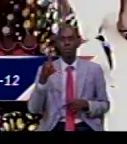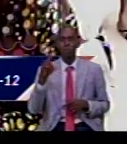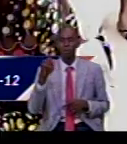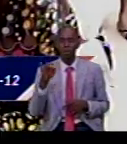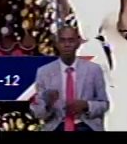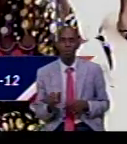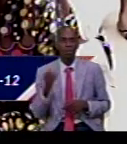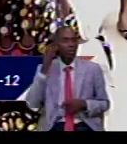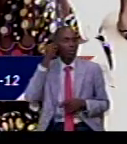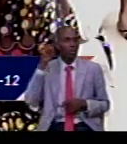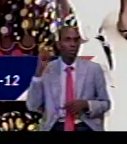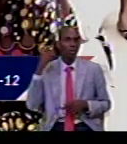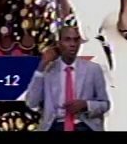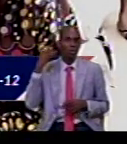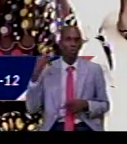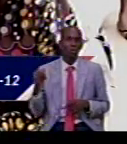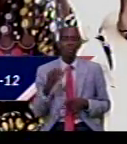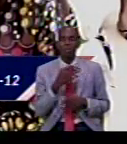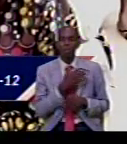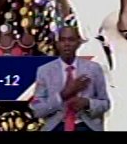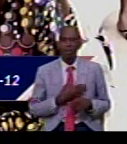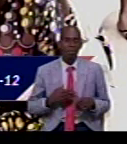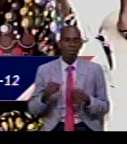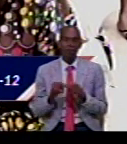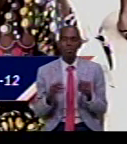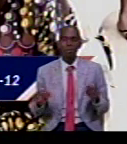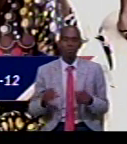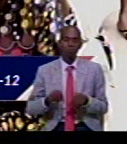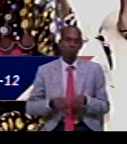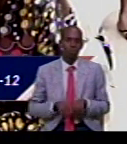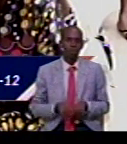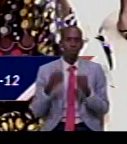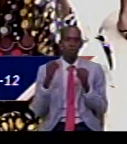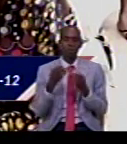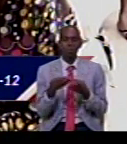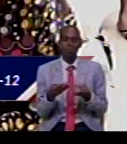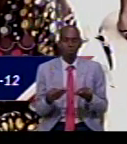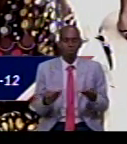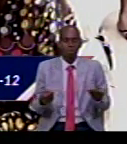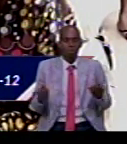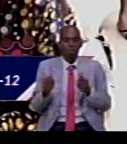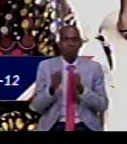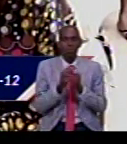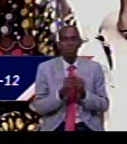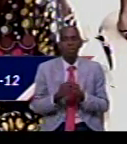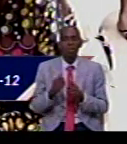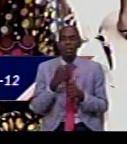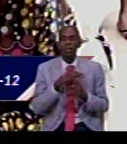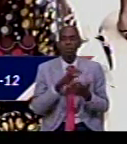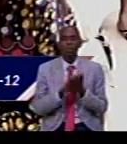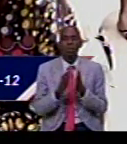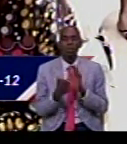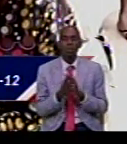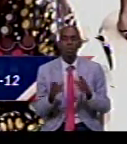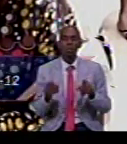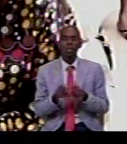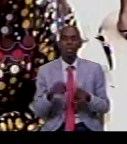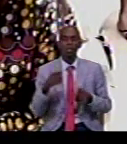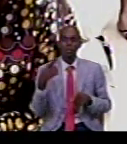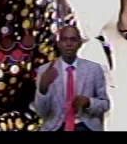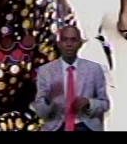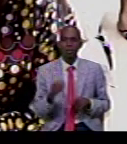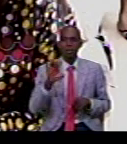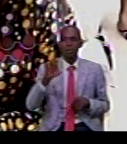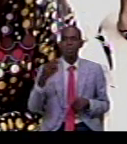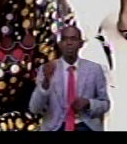gold broken to pieces together and became like the chaff of the summer